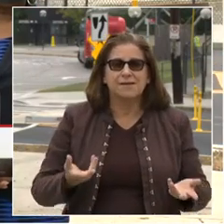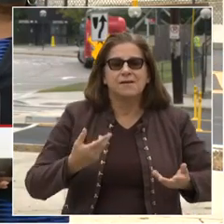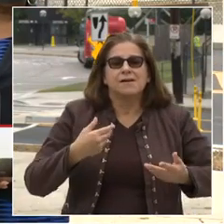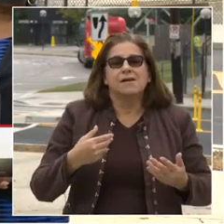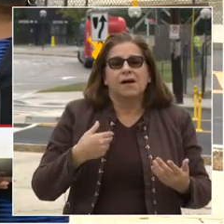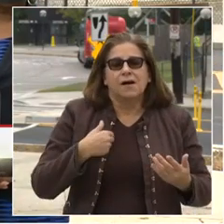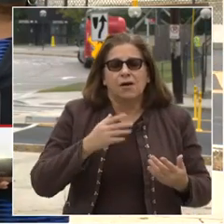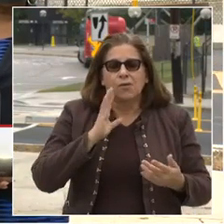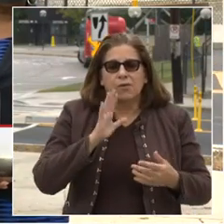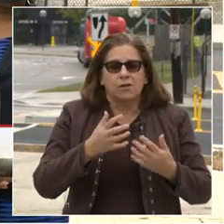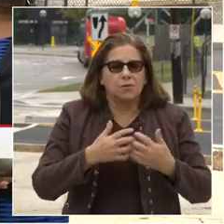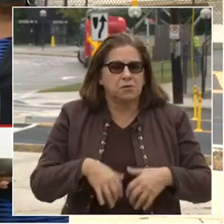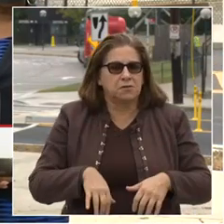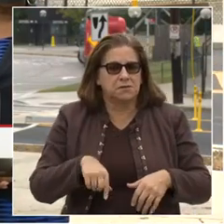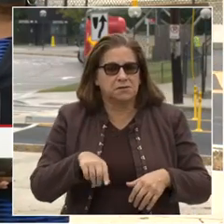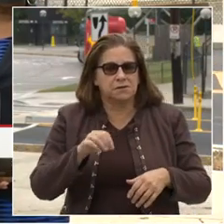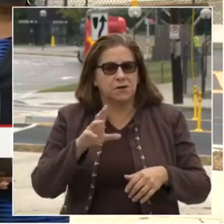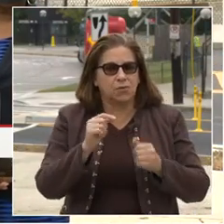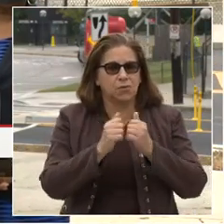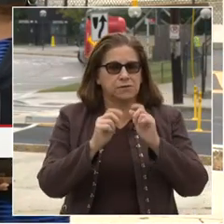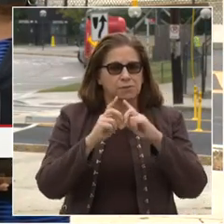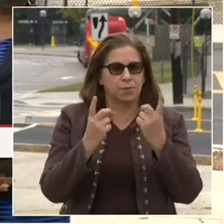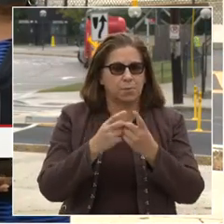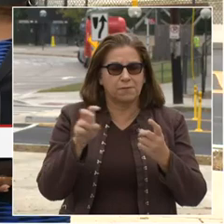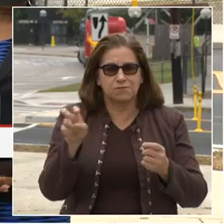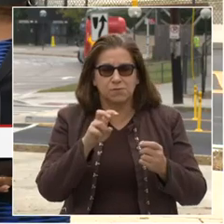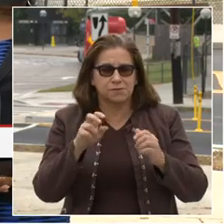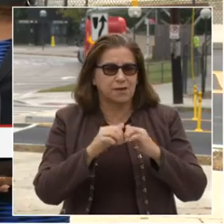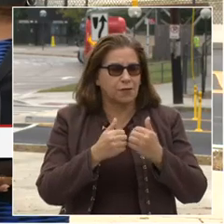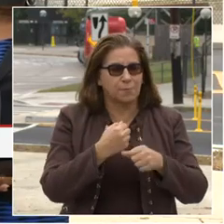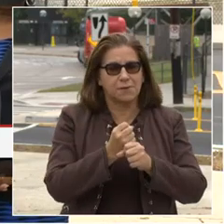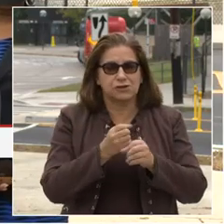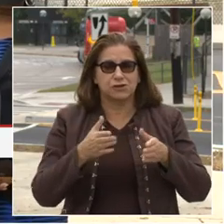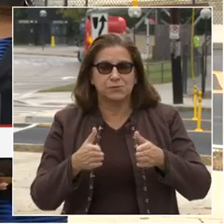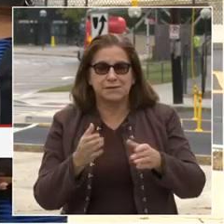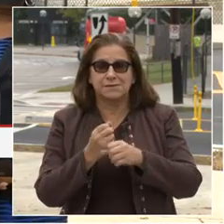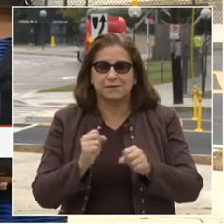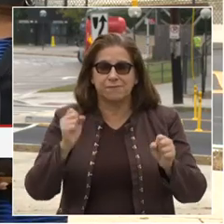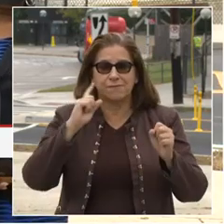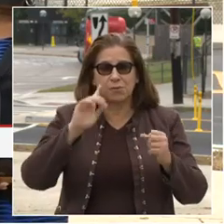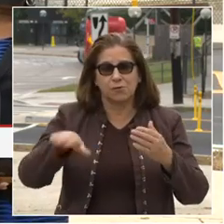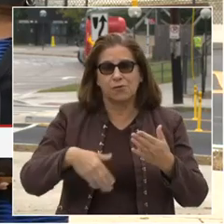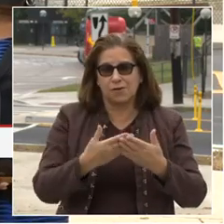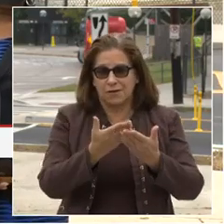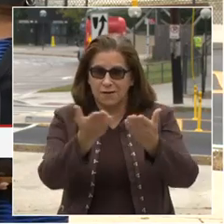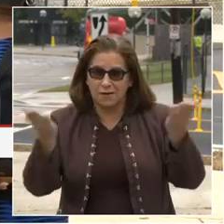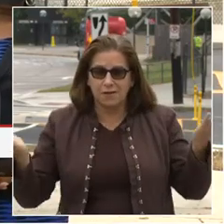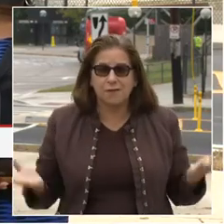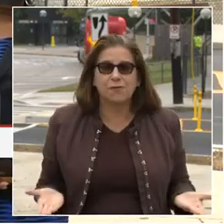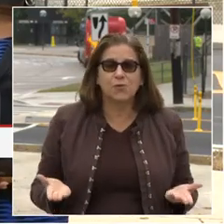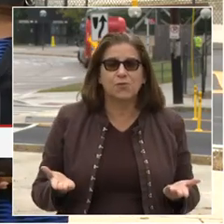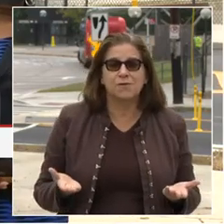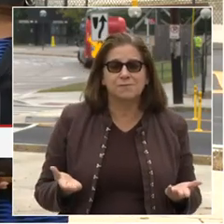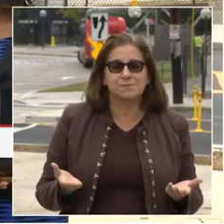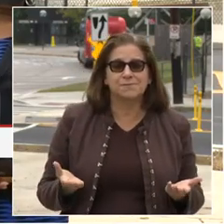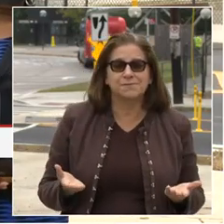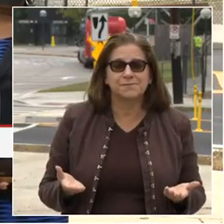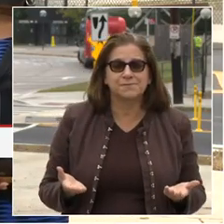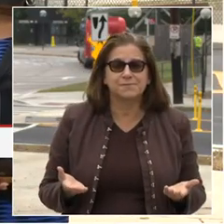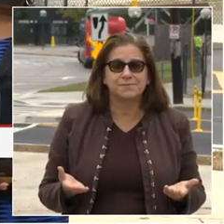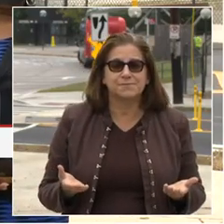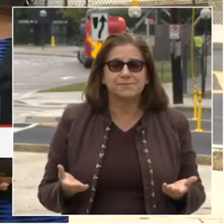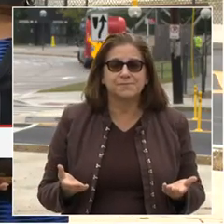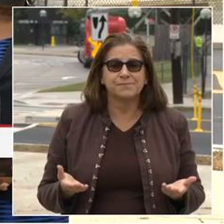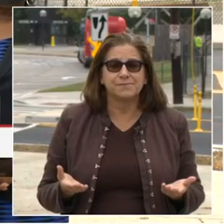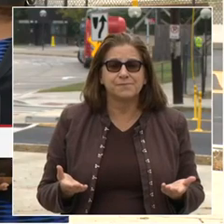to streamline those processes. We're here at this intersection because it is an example of how quickly work can get done.